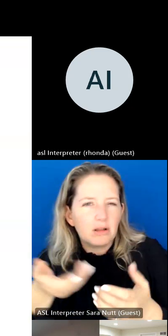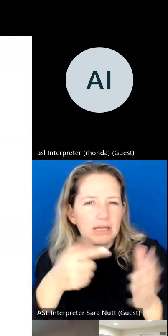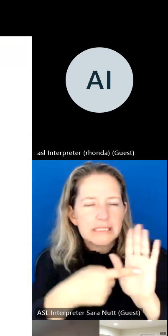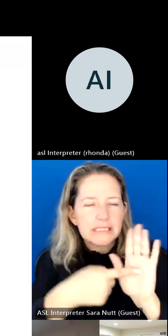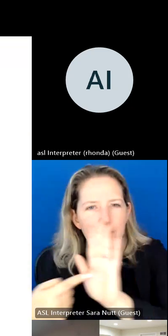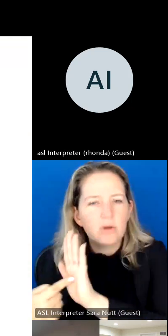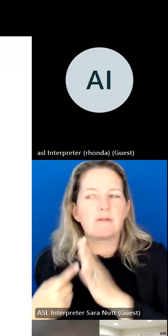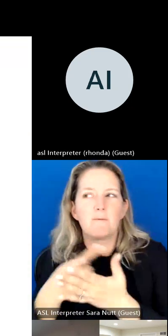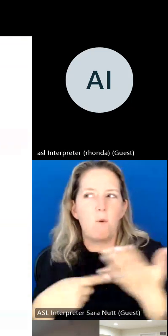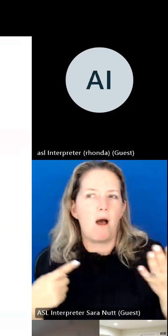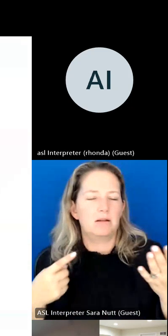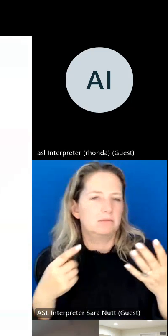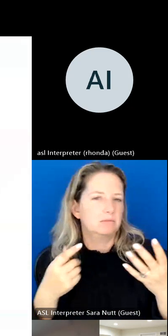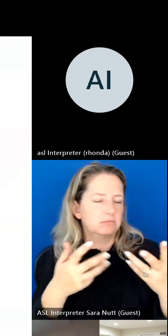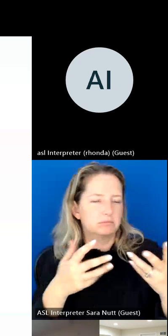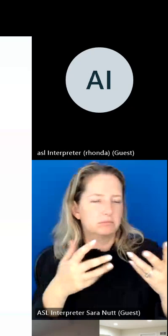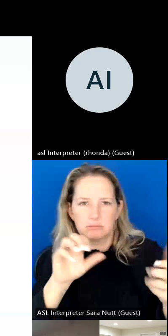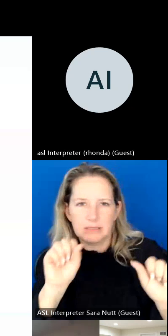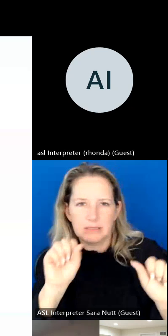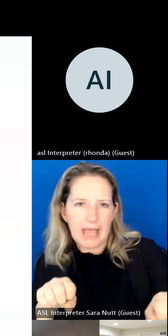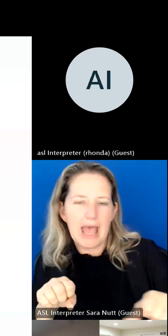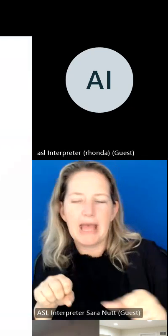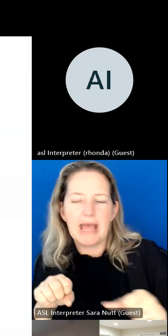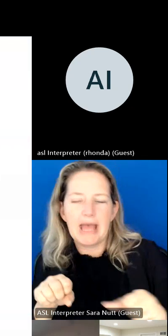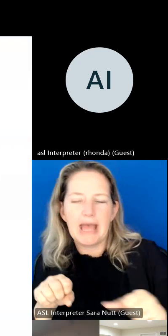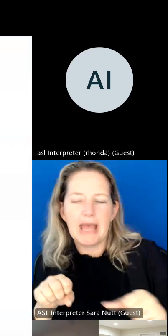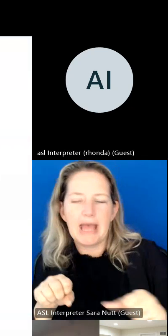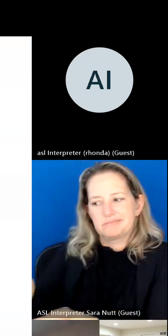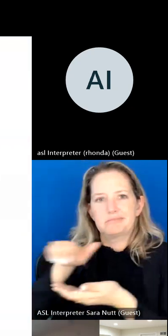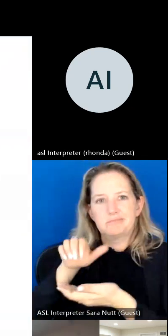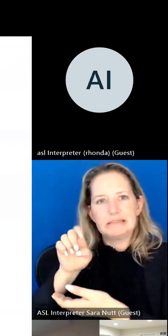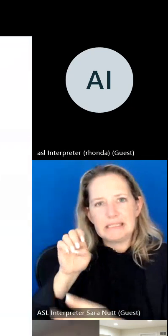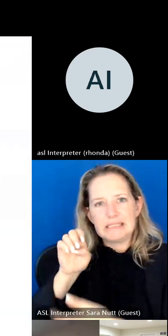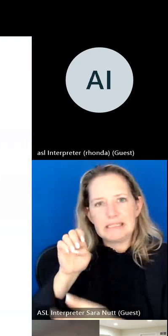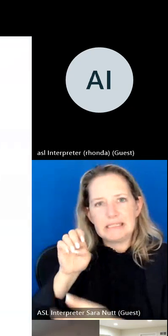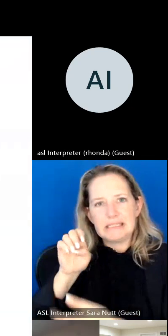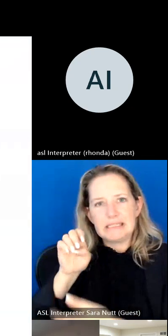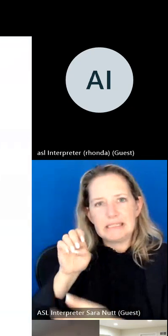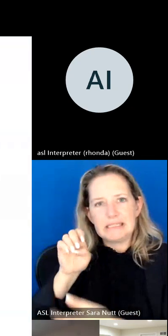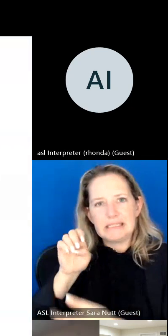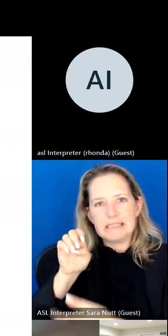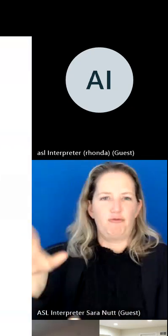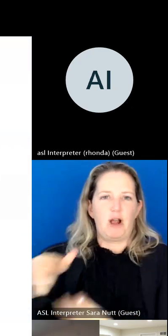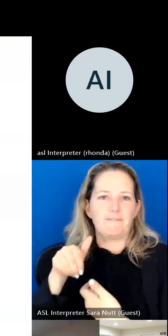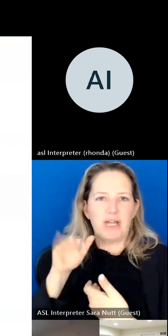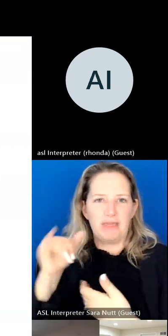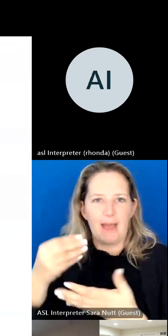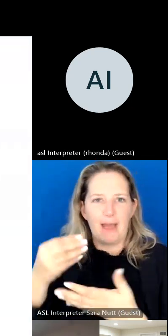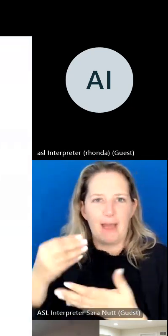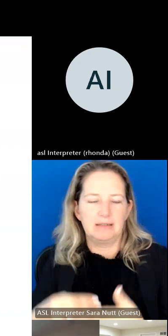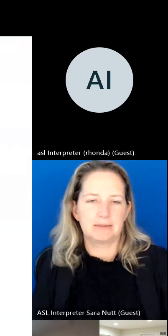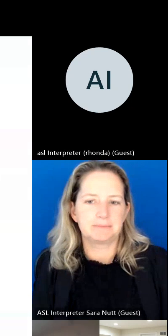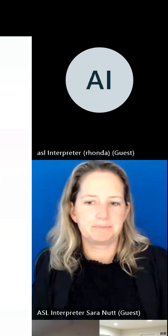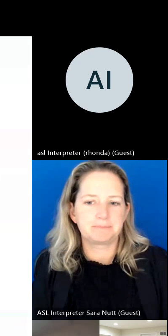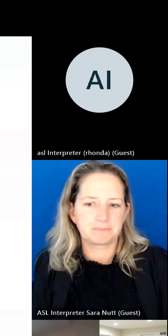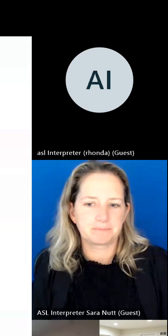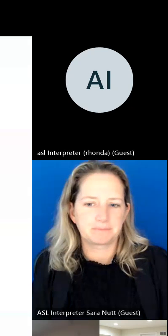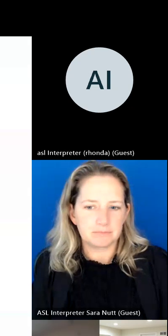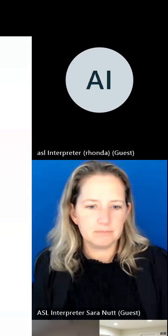examples of how things can be de-obligated and result in a recovery. And Andy, just to add